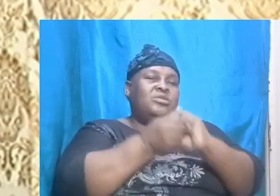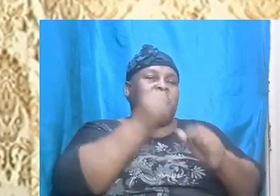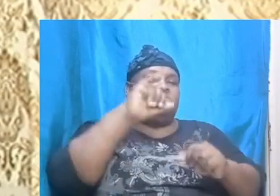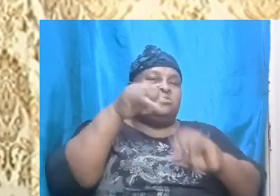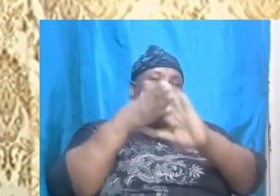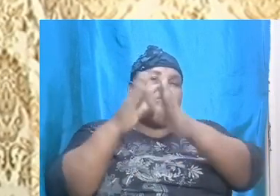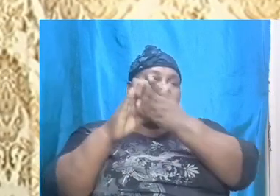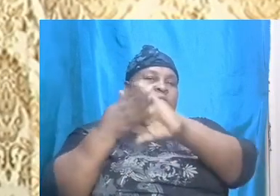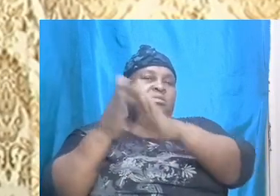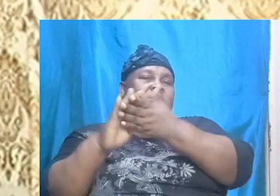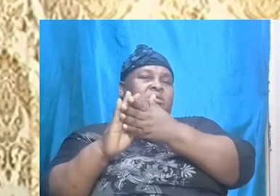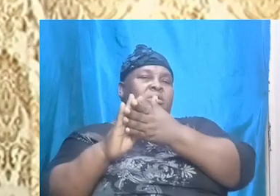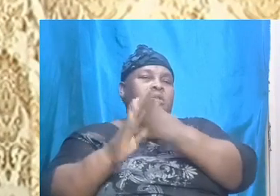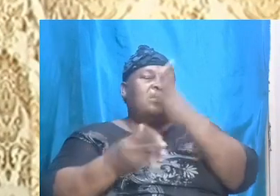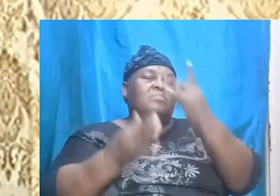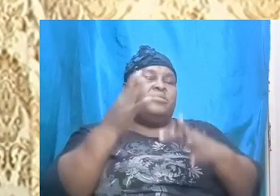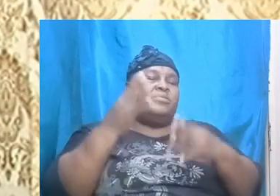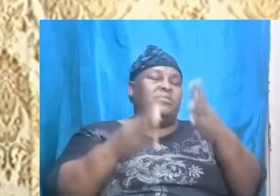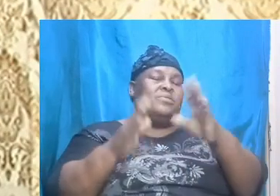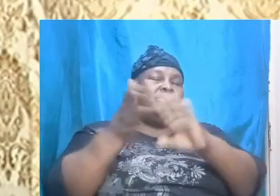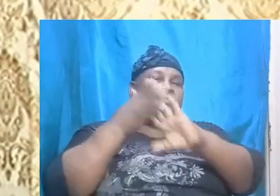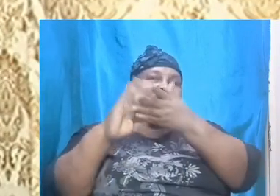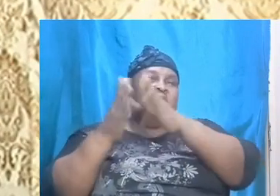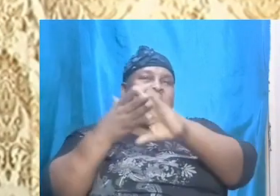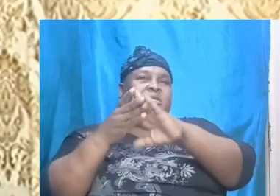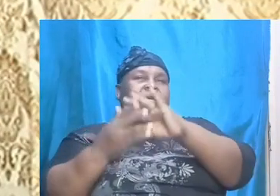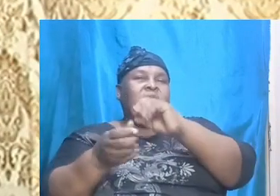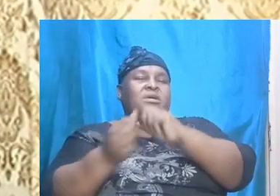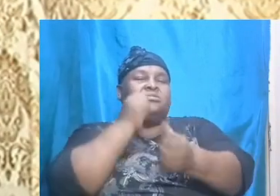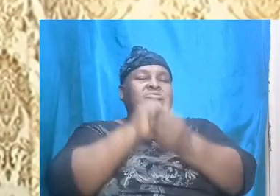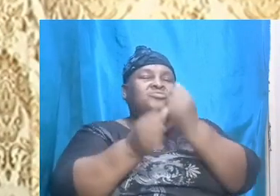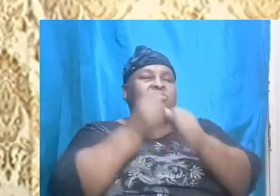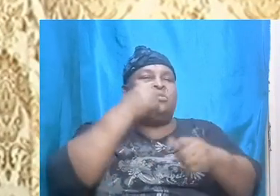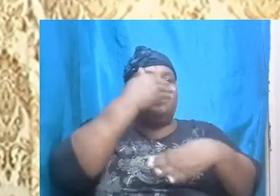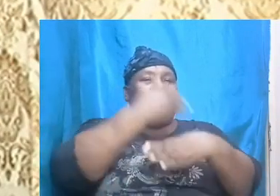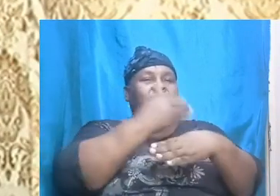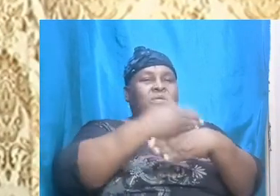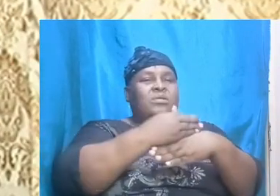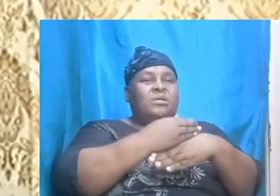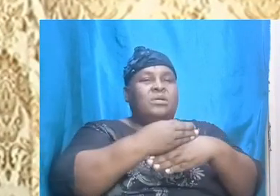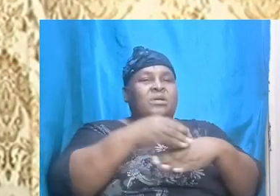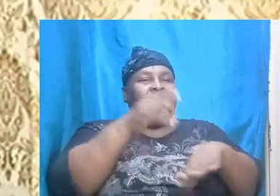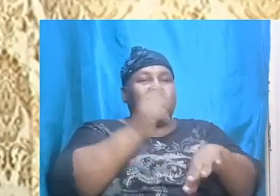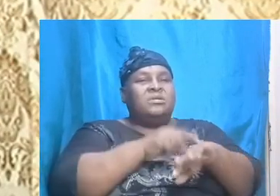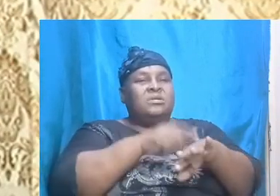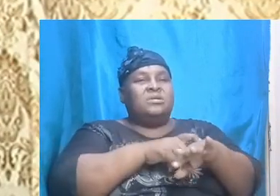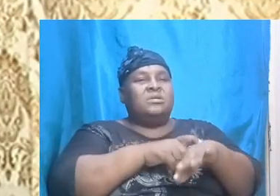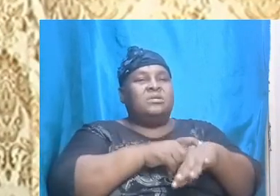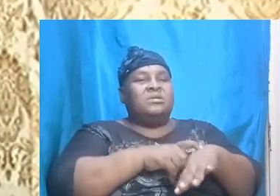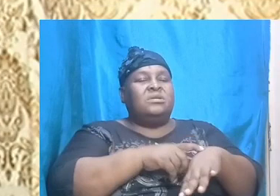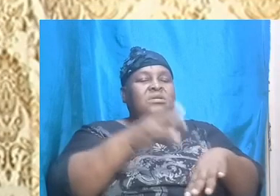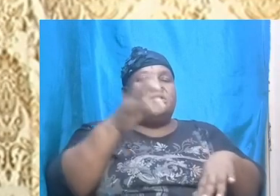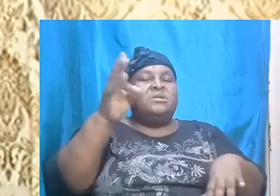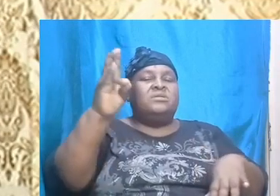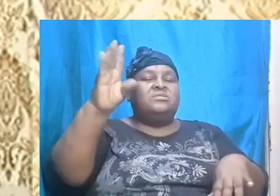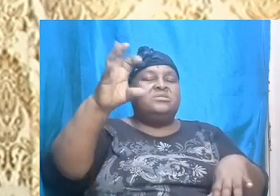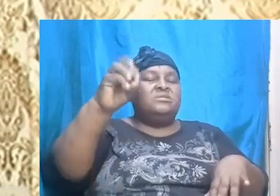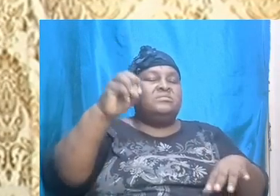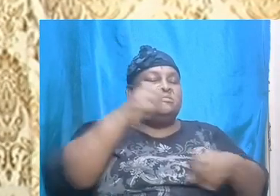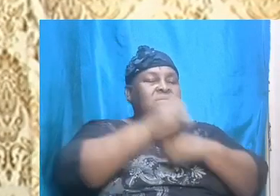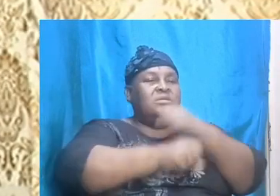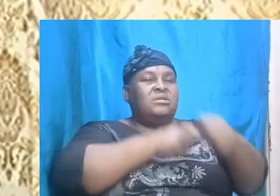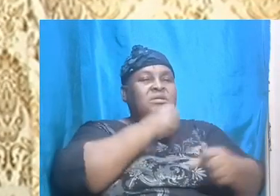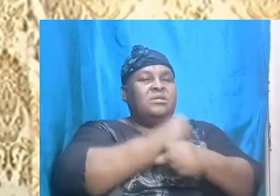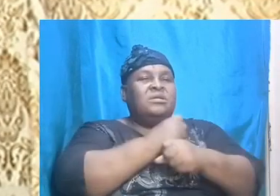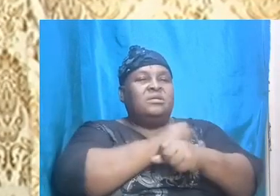the city. He destroyed the walls. So by the time they spent their 70 years in Babylonian captivity, what